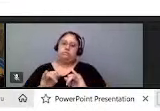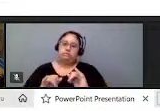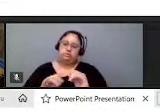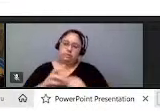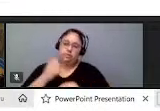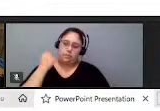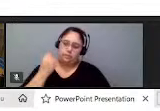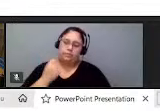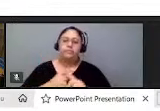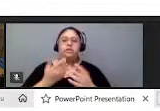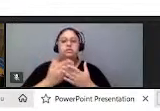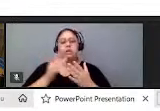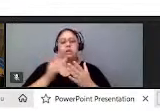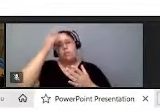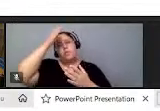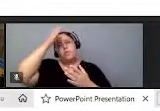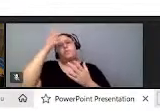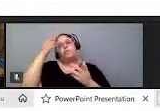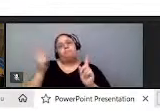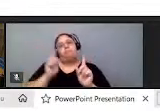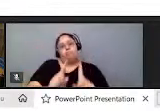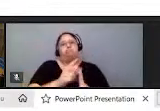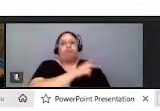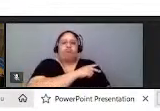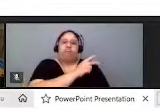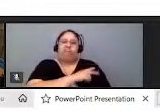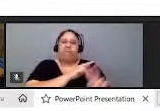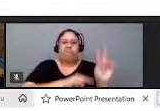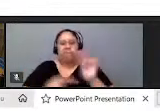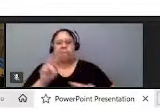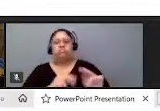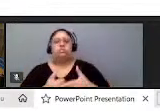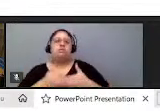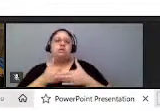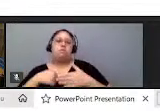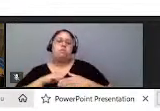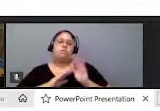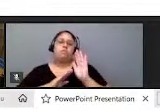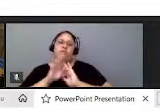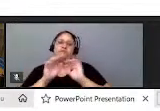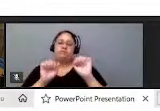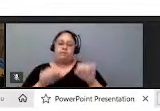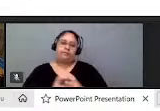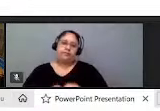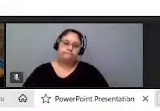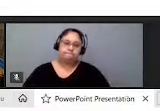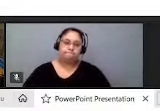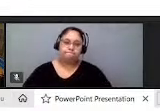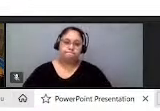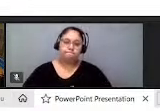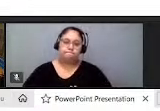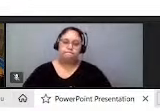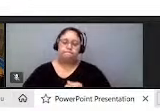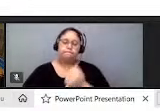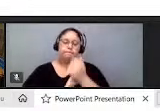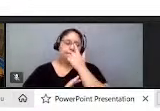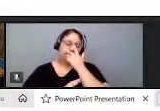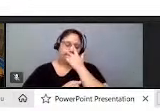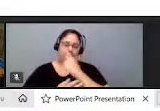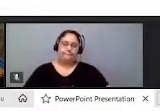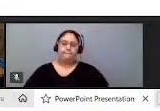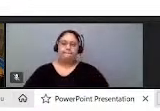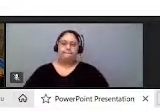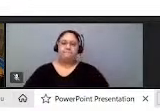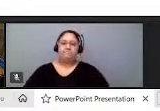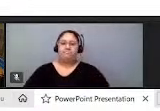some intelligence as well that their guides have implemented to assist us to improve on the security uh incidents I